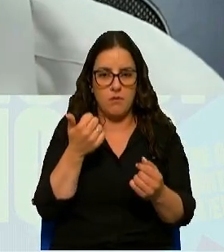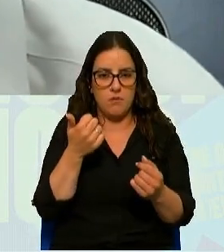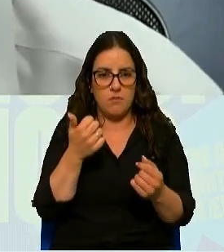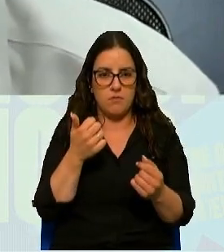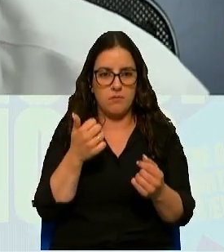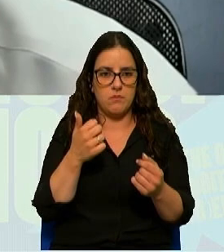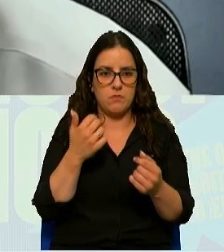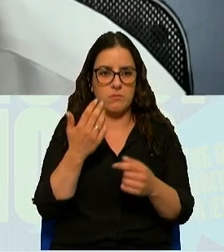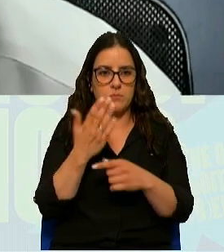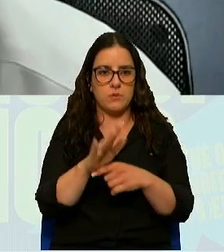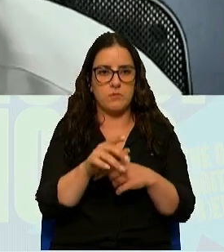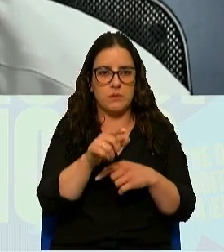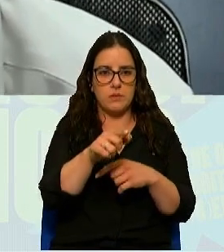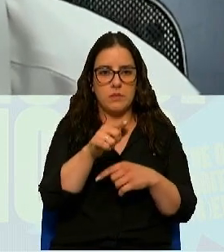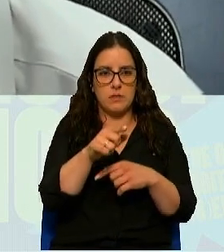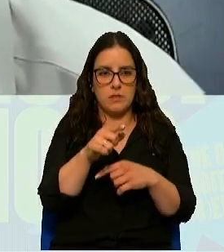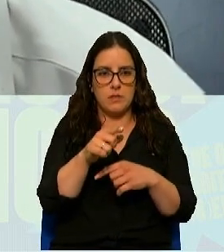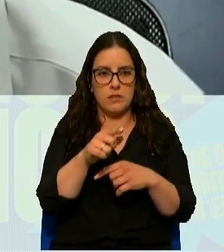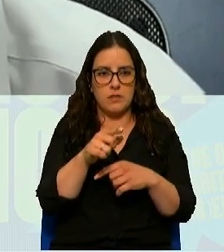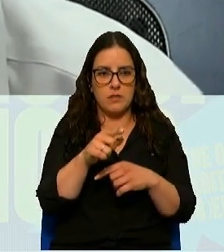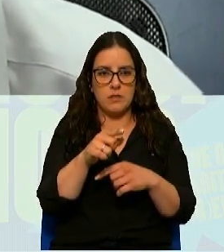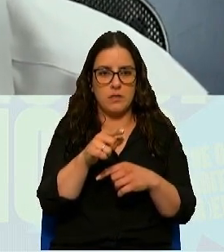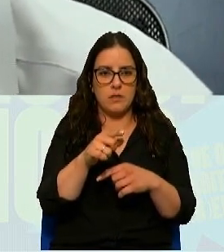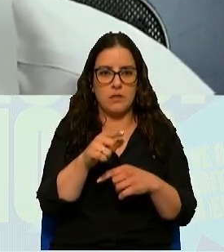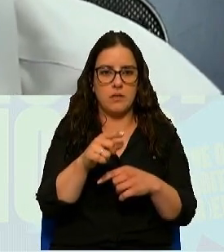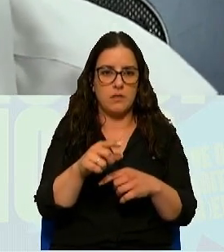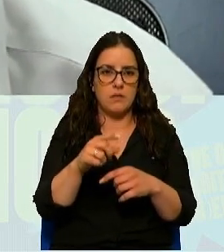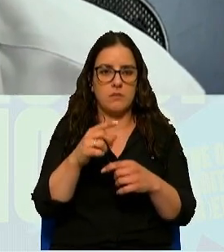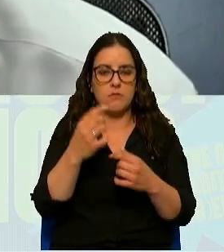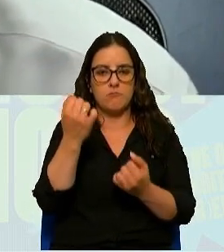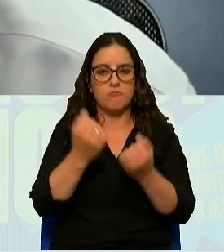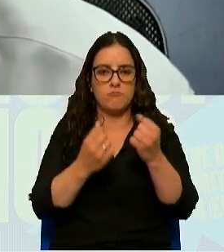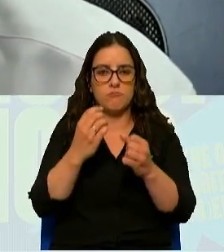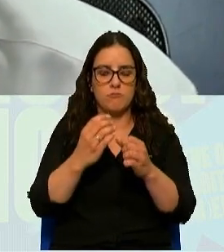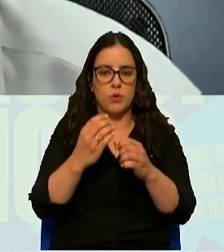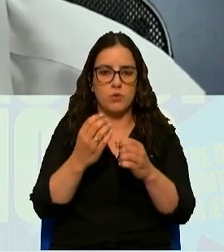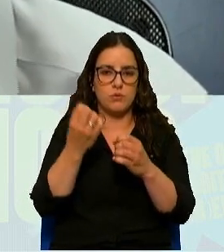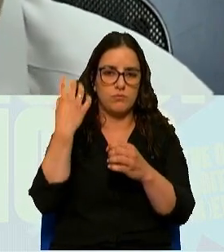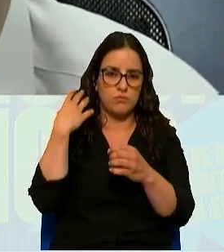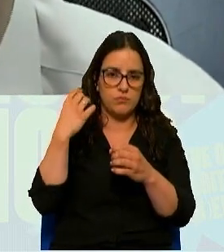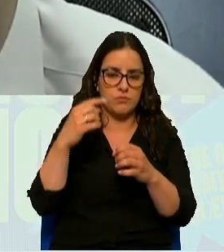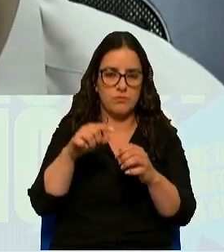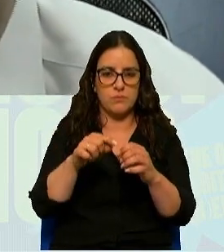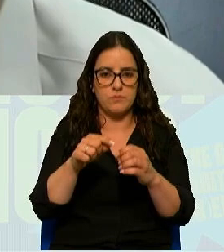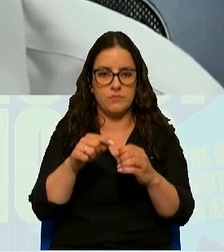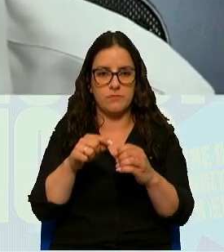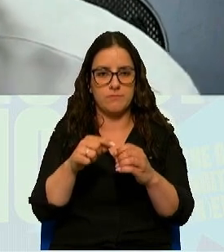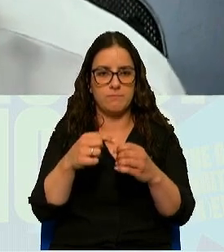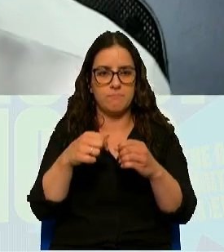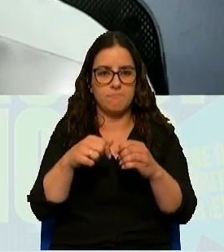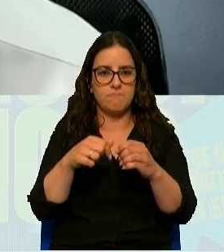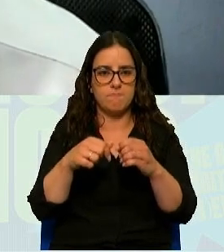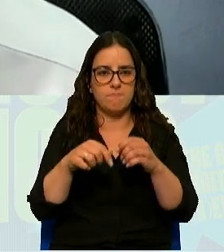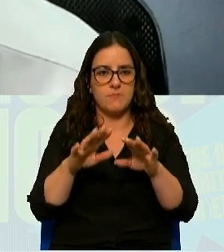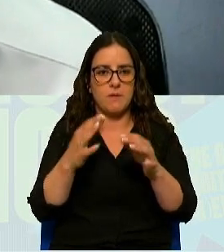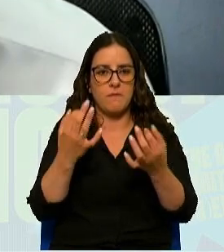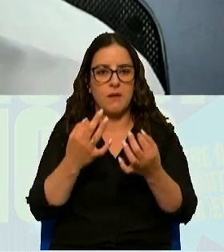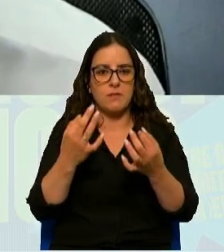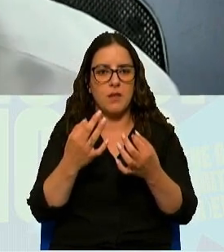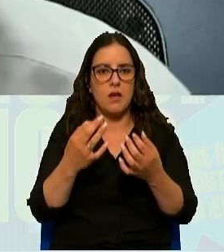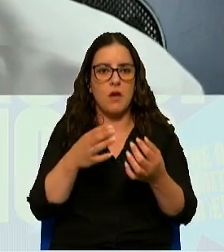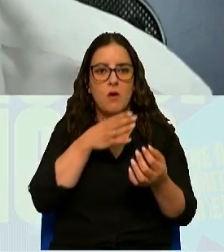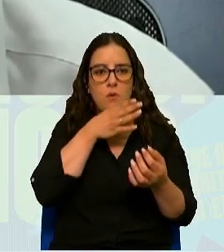is detecting trucks, lorries passing in front of it, which is actually a train. And I guess this is not